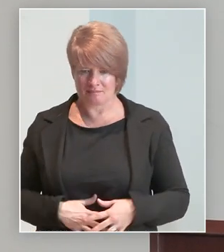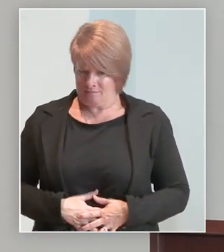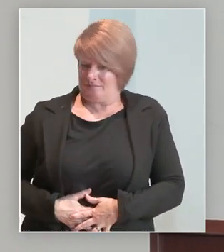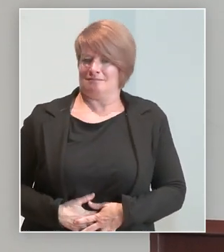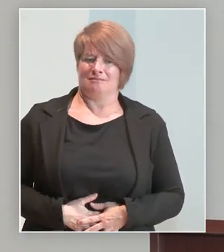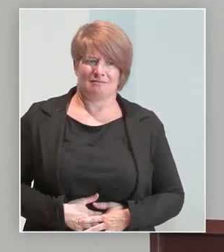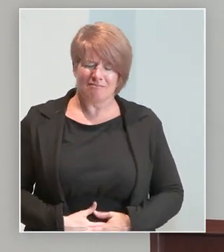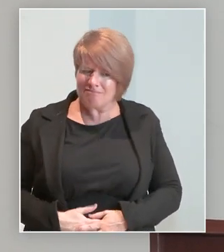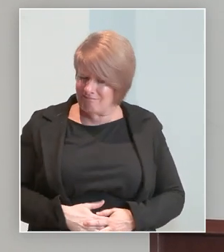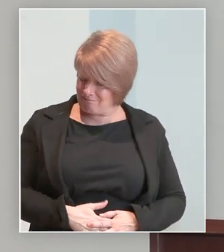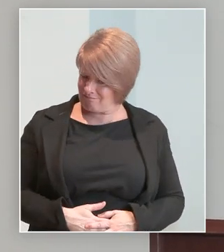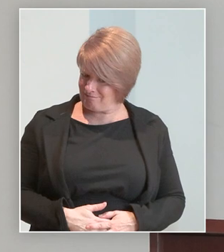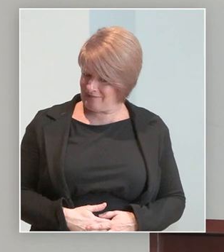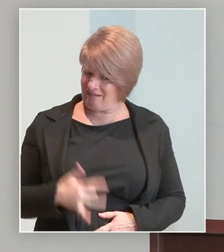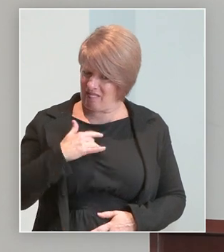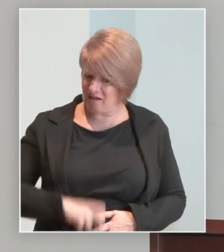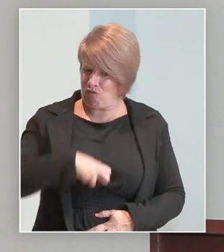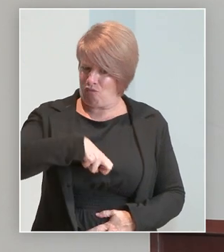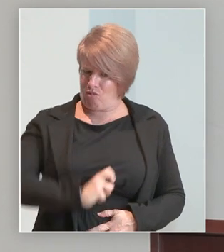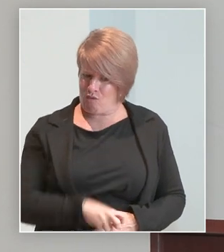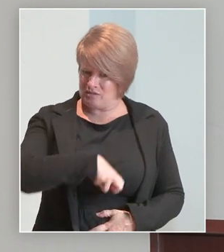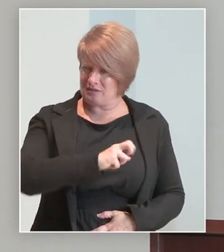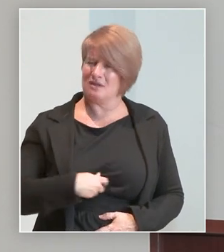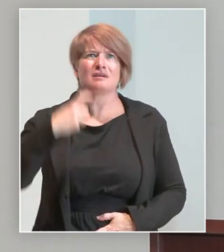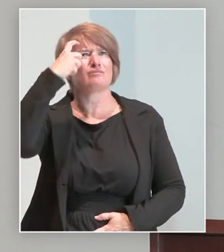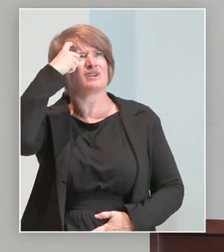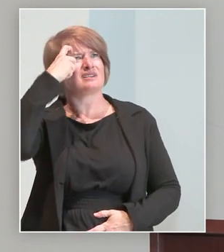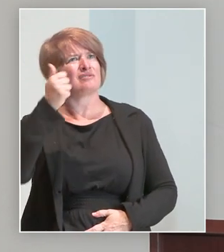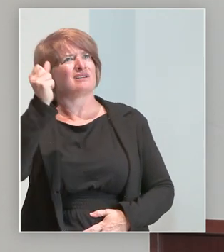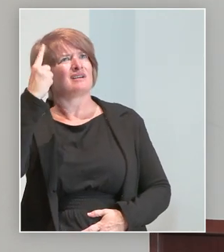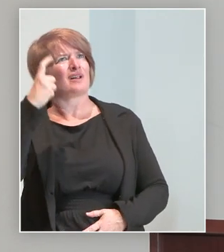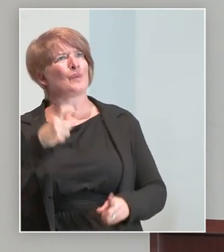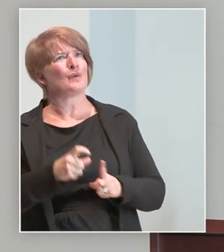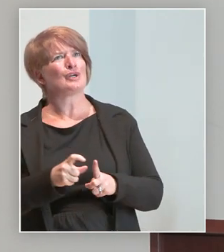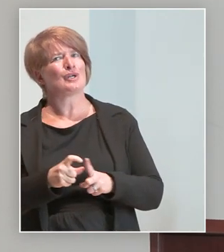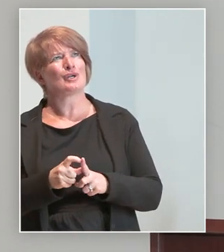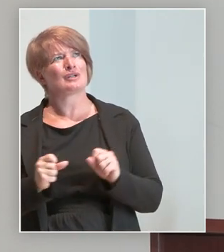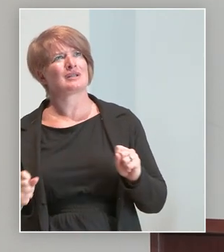flipped as if I was riding a roller coaster while my brain tried to make sense of these words.